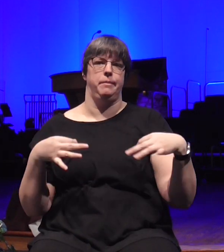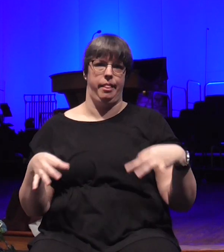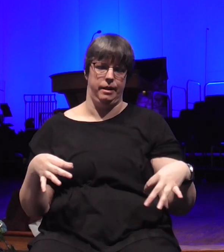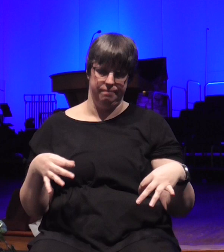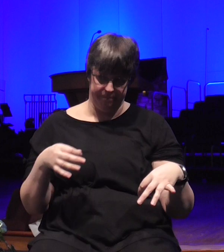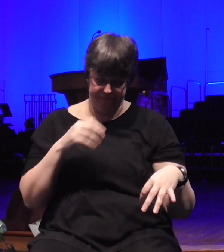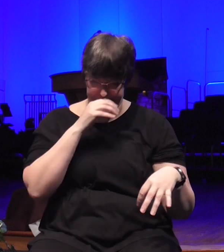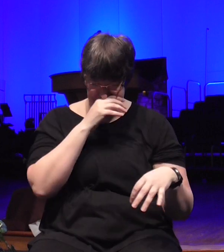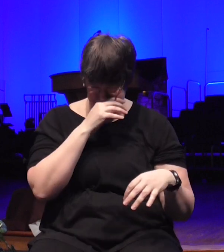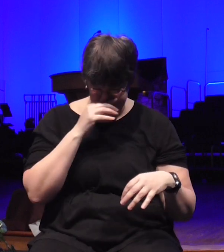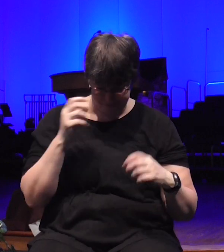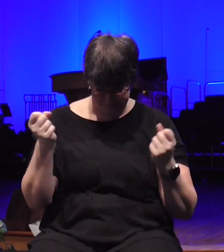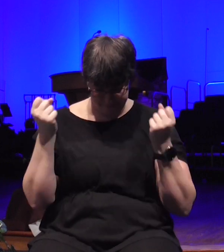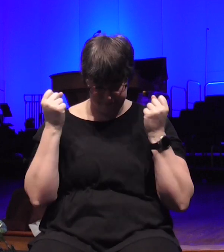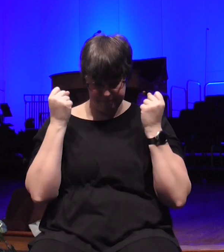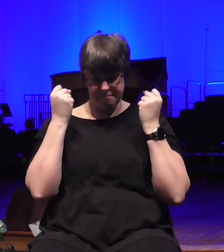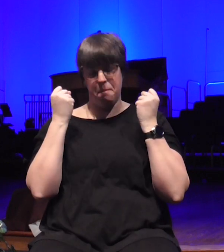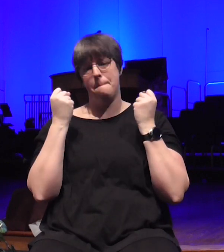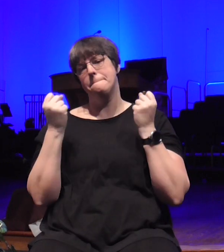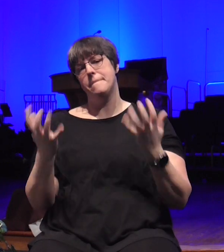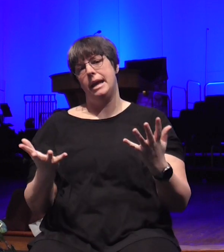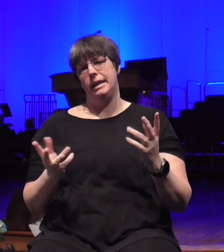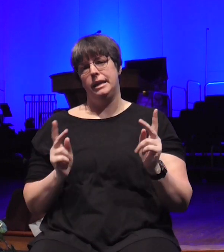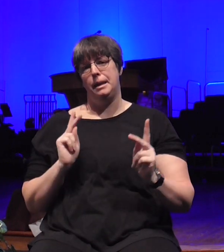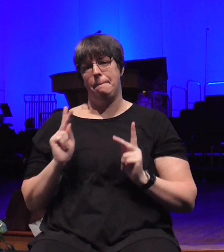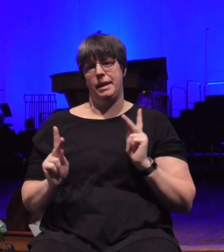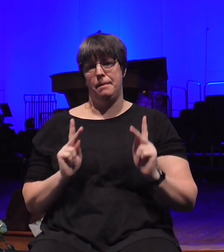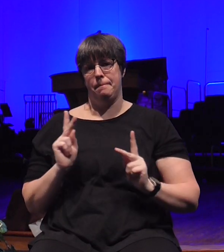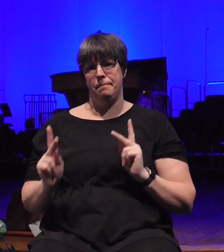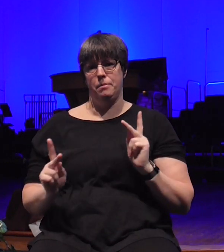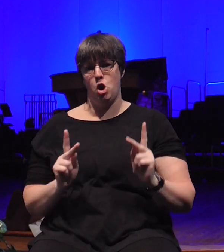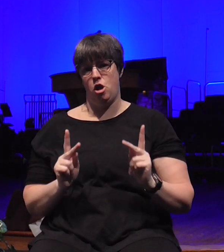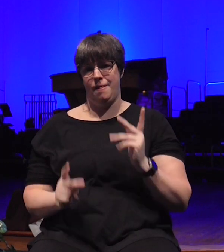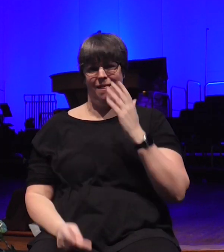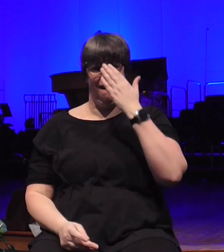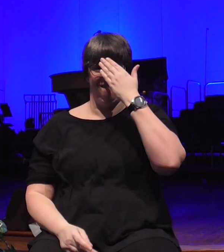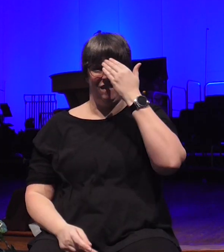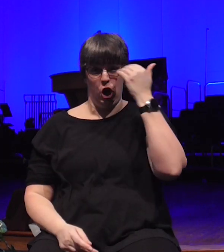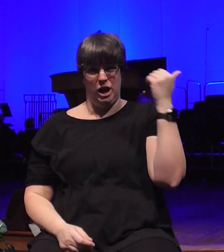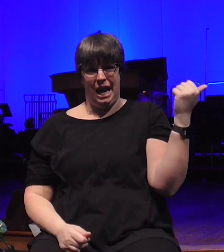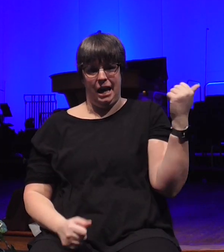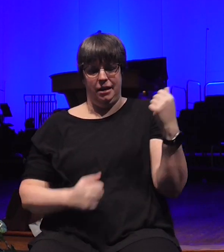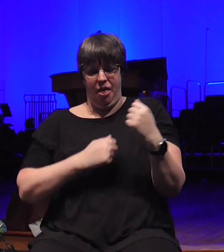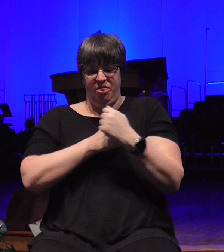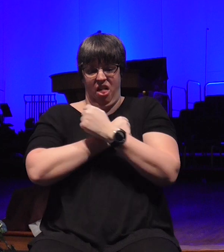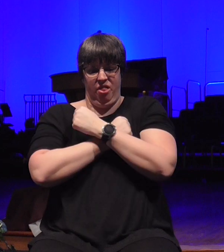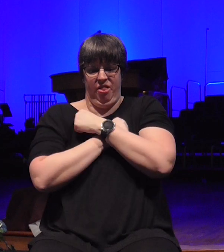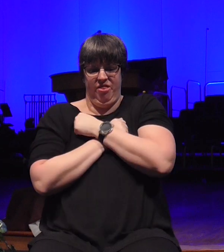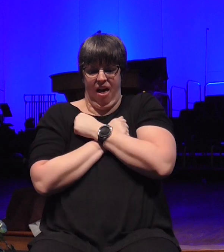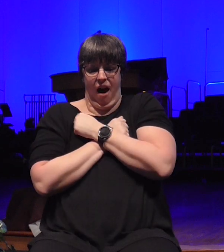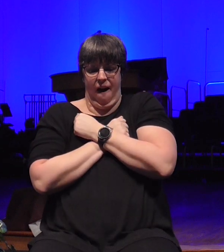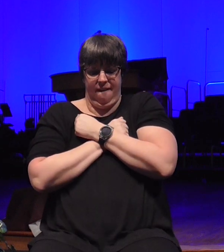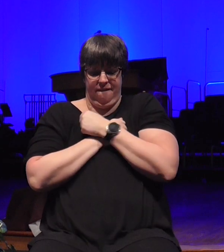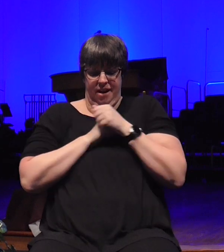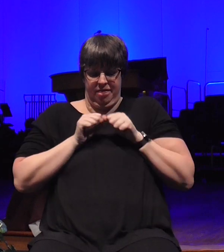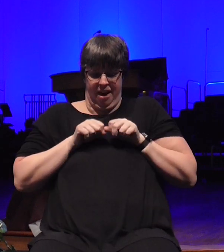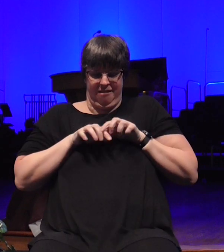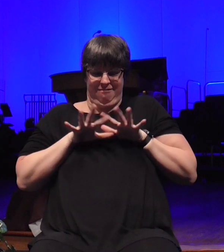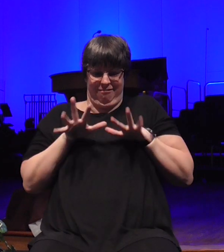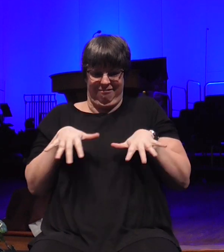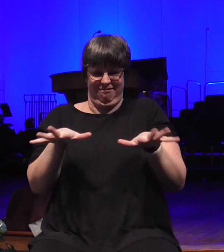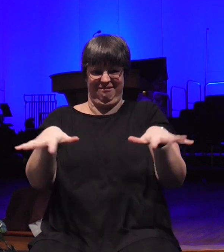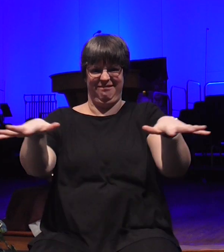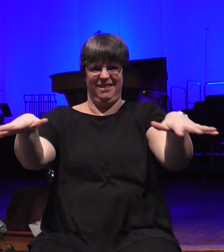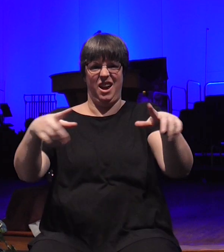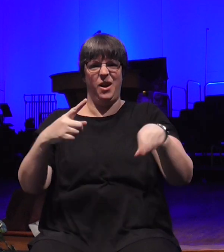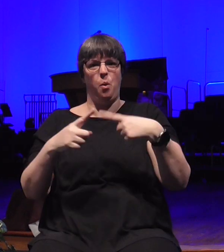many forget the love that just oozed from them when they were kids, when they were children. Life